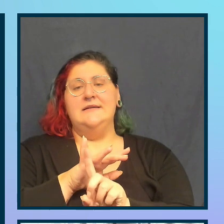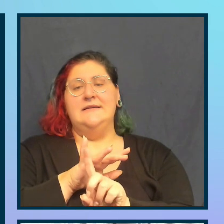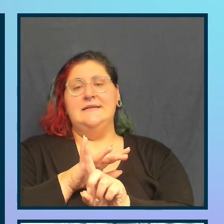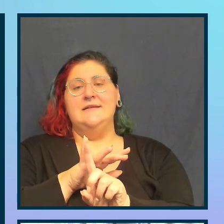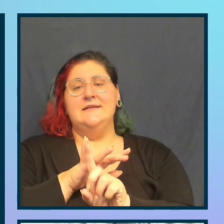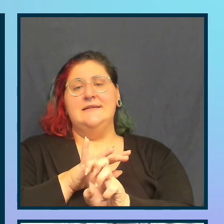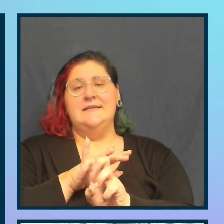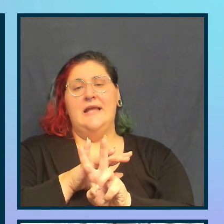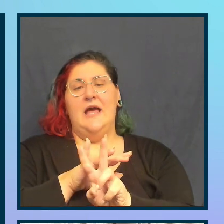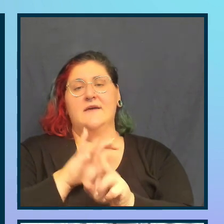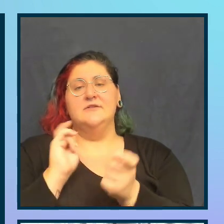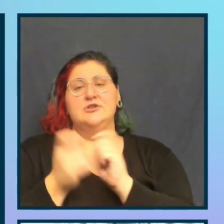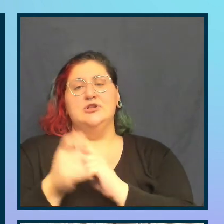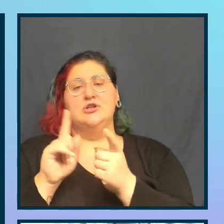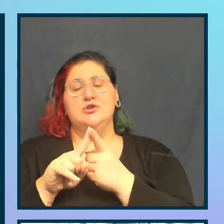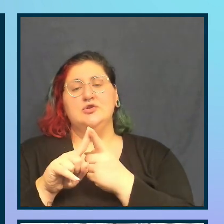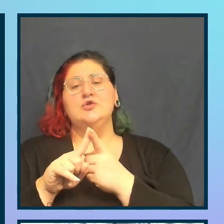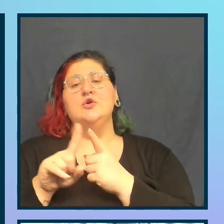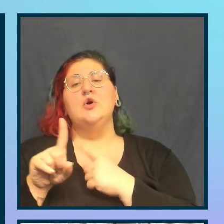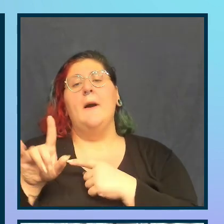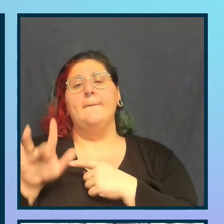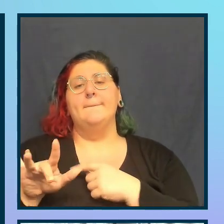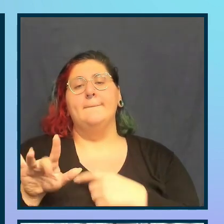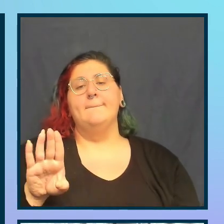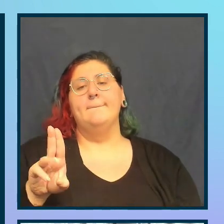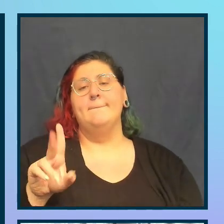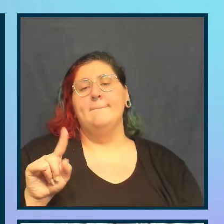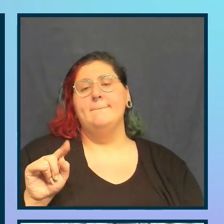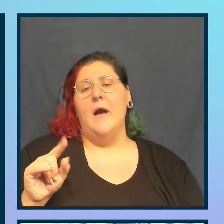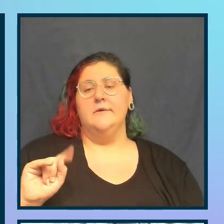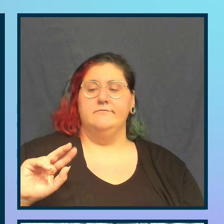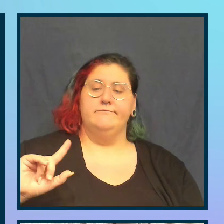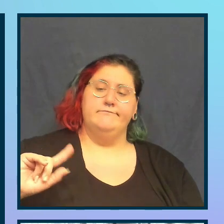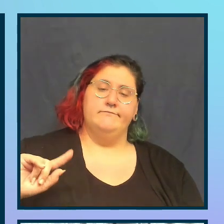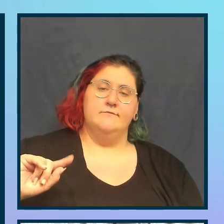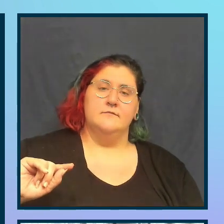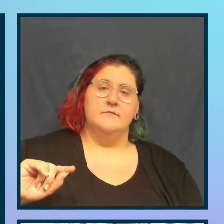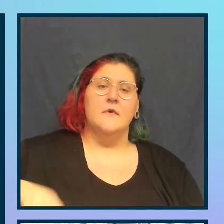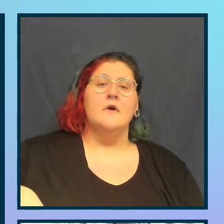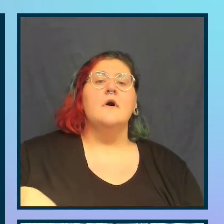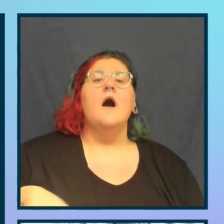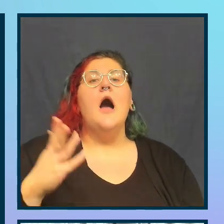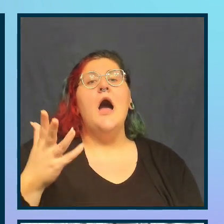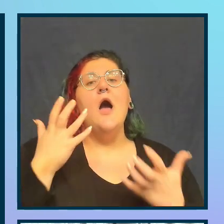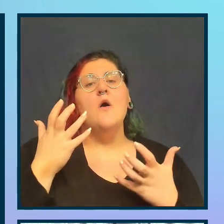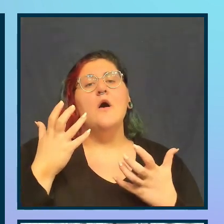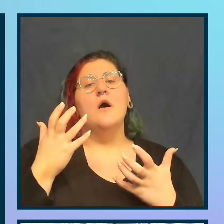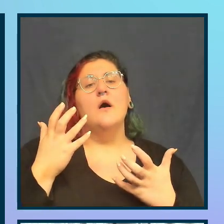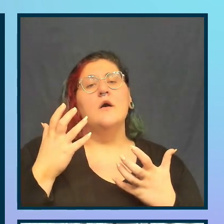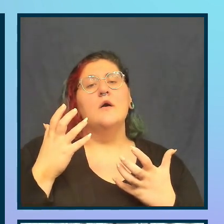Come back here. And I'm going to go ahead and fix the other issues that are here as well before I run through the tool